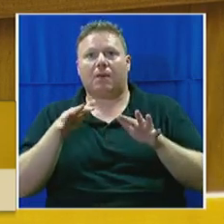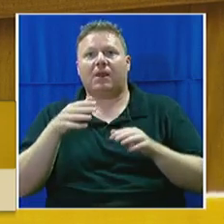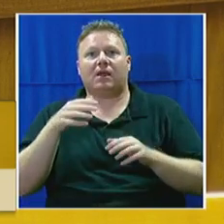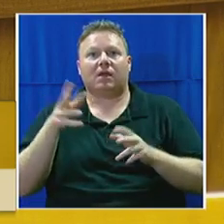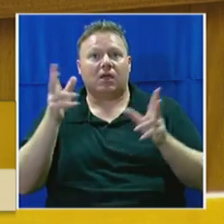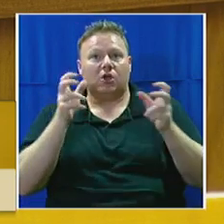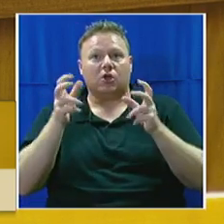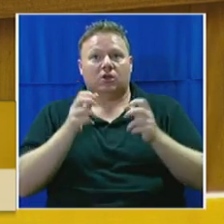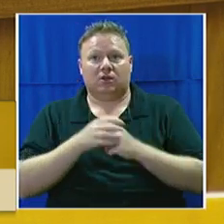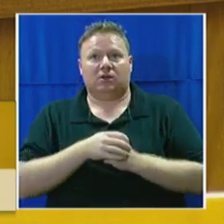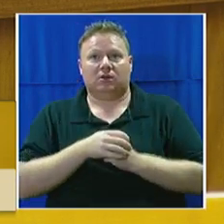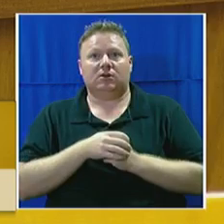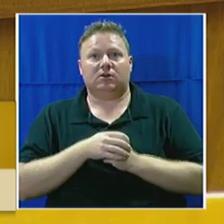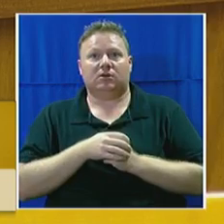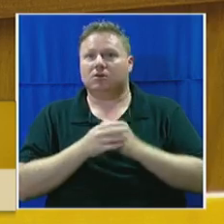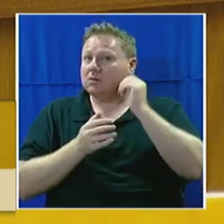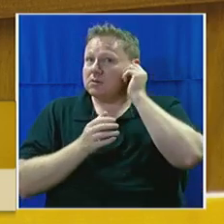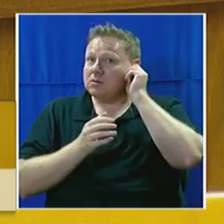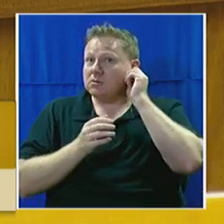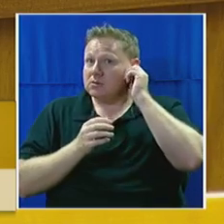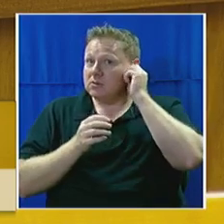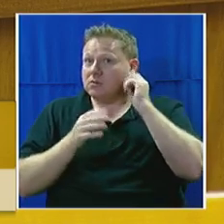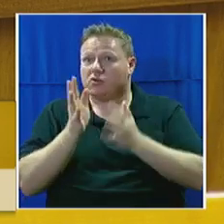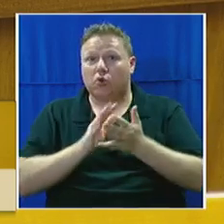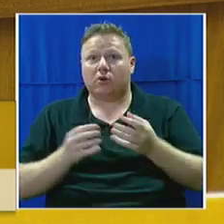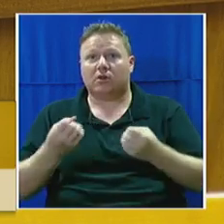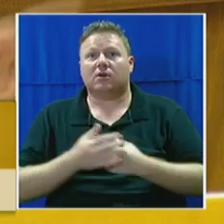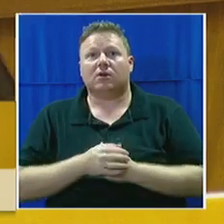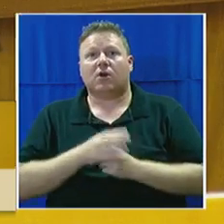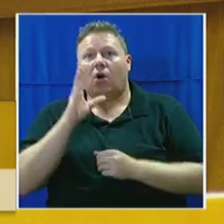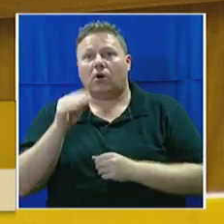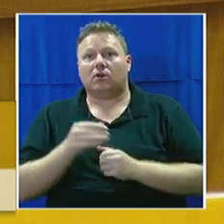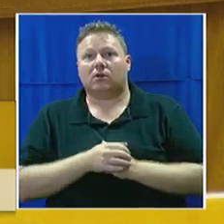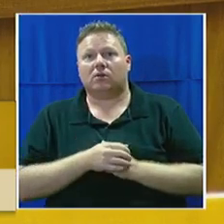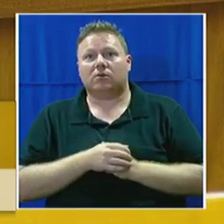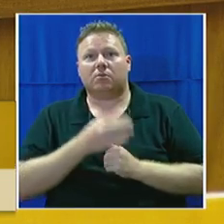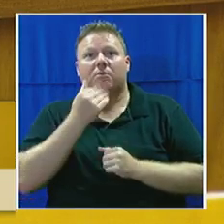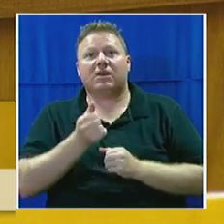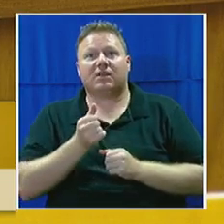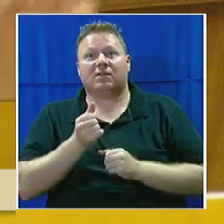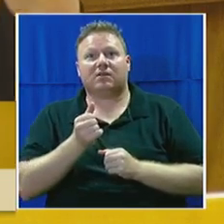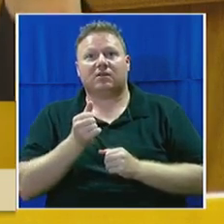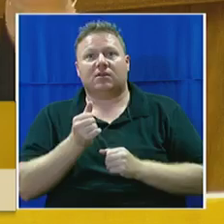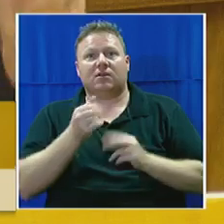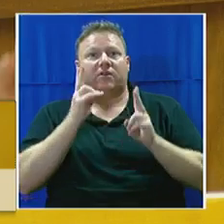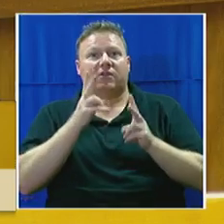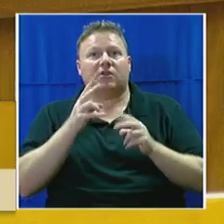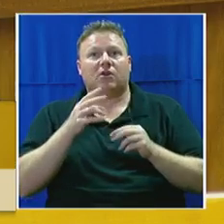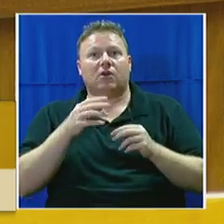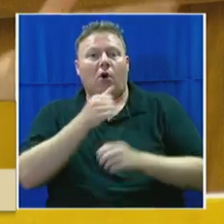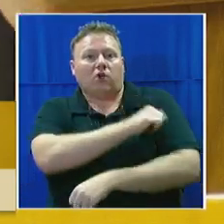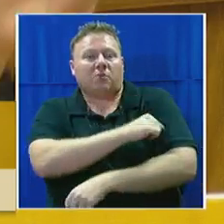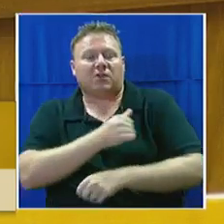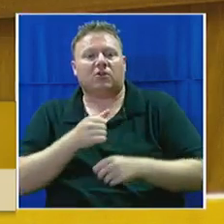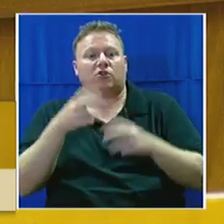witness the stories we were told. We were asked please to visit, and I quote, the hospital of horrors, the hospital of